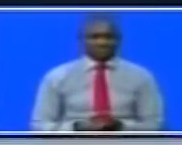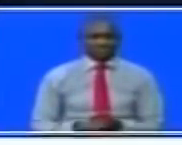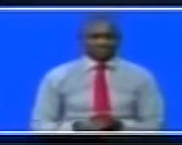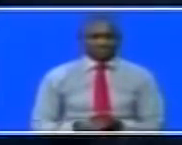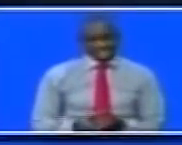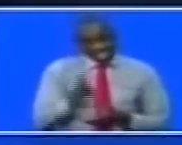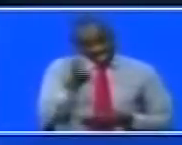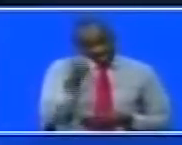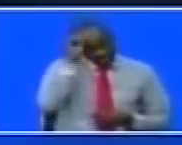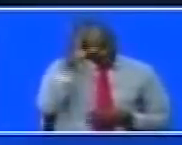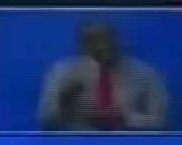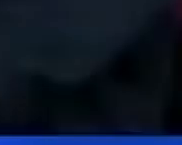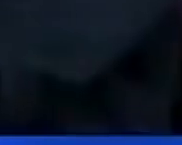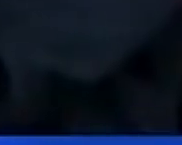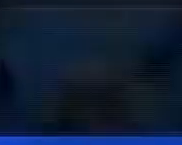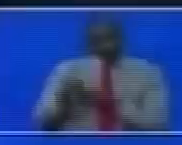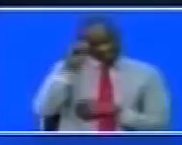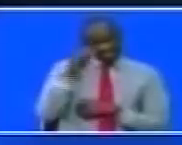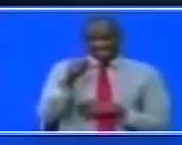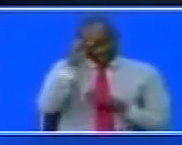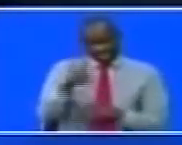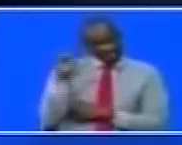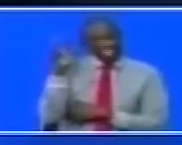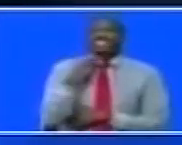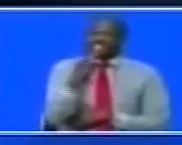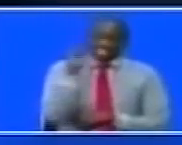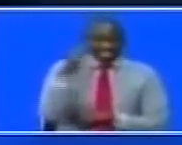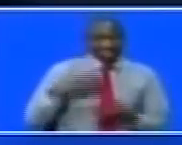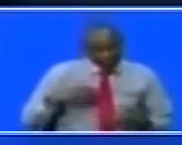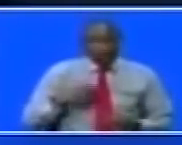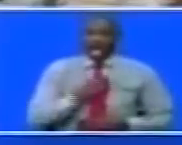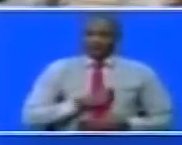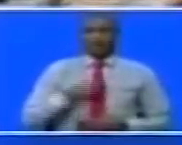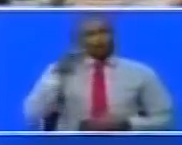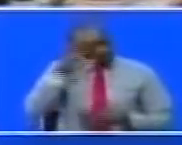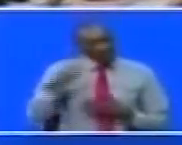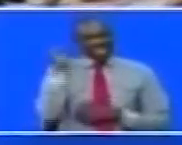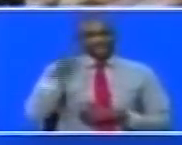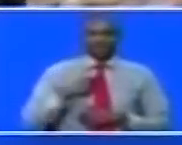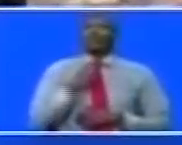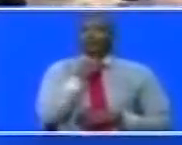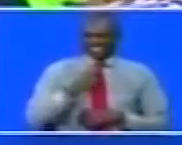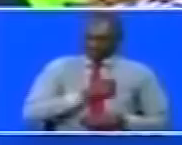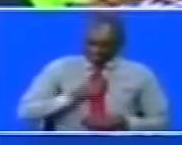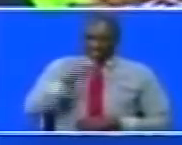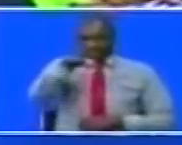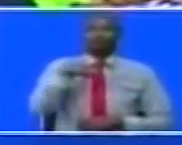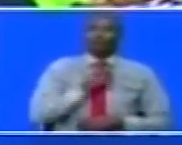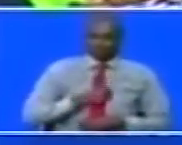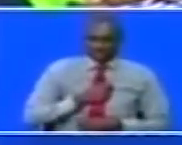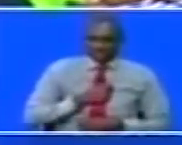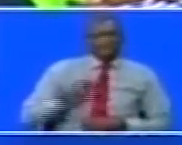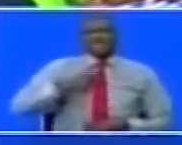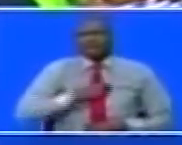The embattled Kiambu Governor William Kabogo has this to say to all Kenyans demanding an apology from him over alleged hate speech. Who am